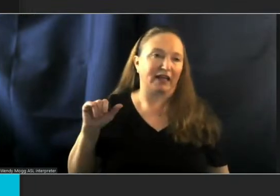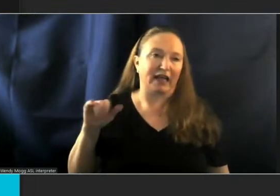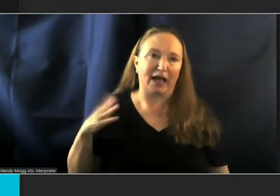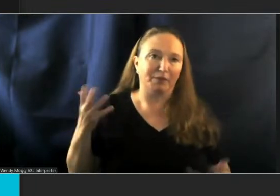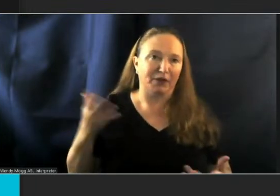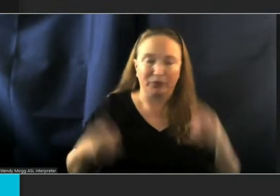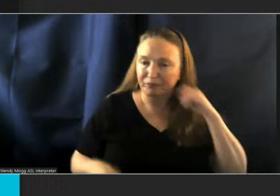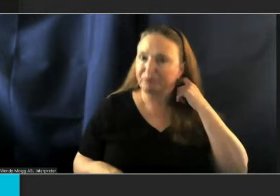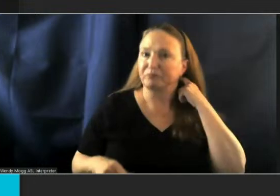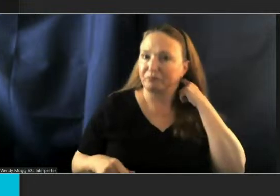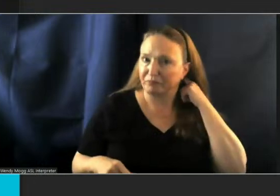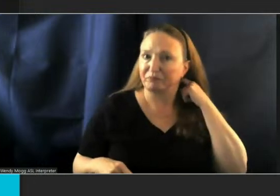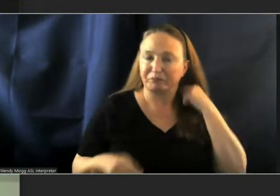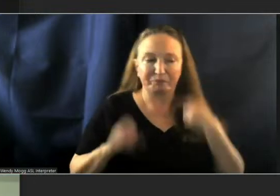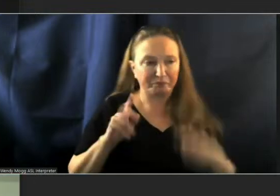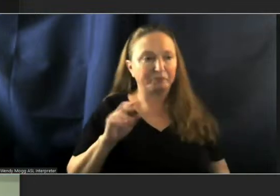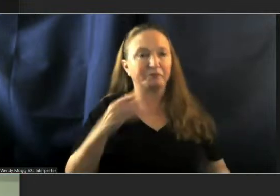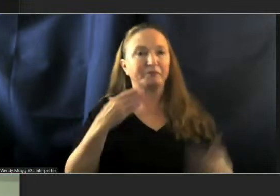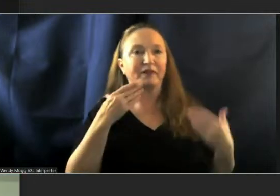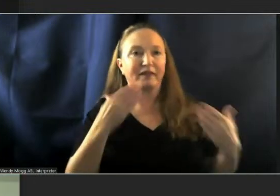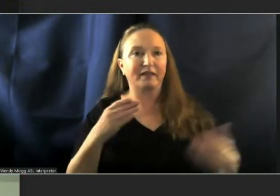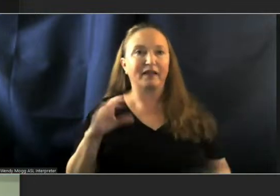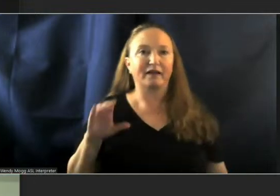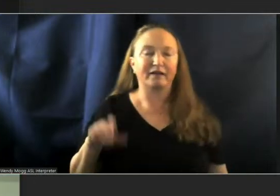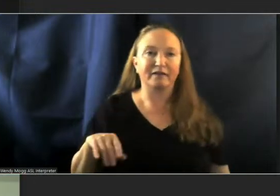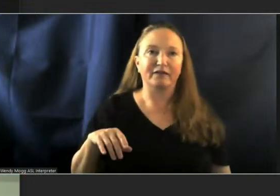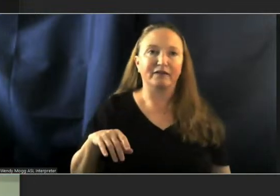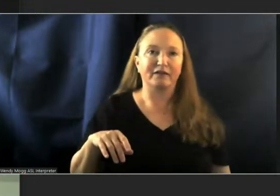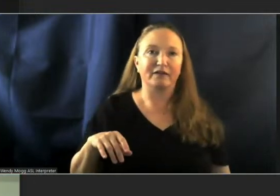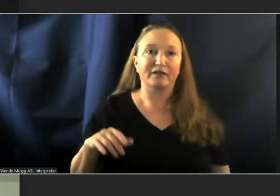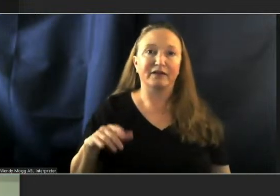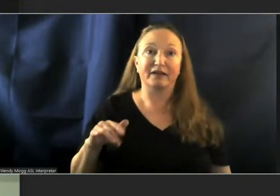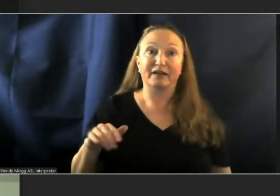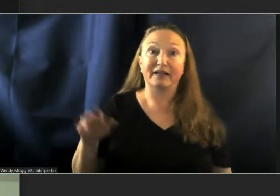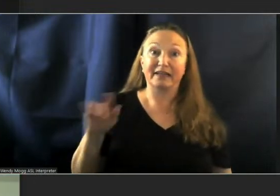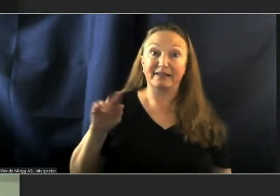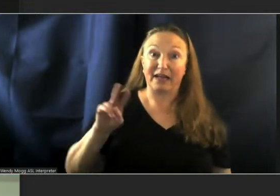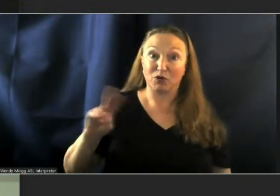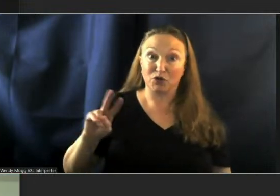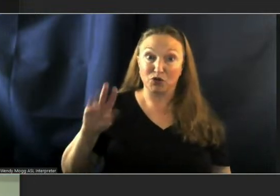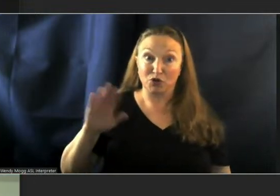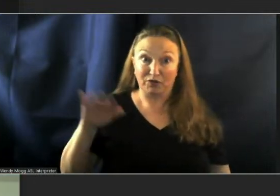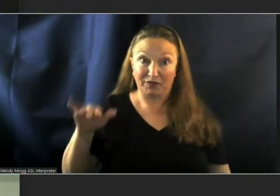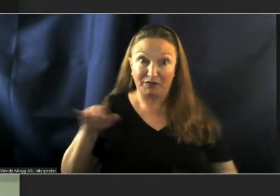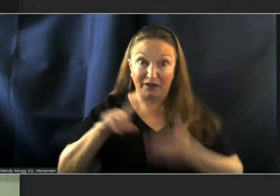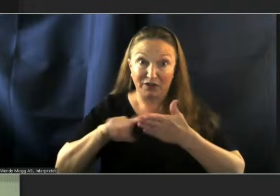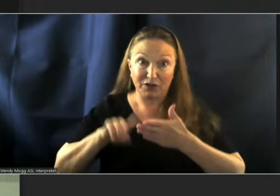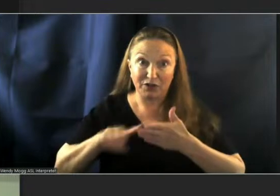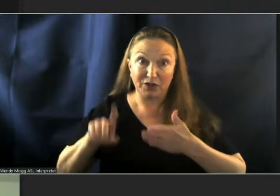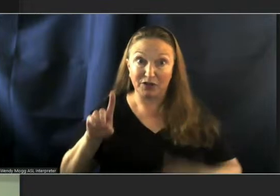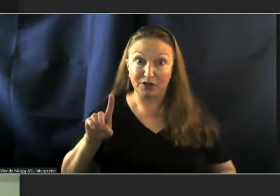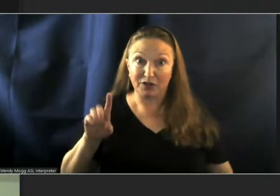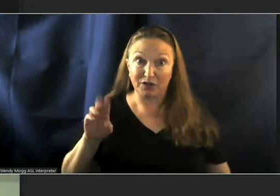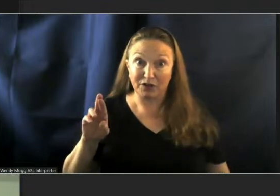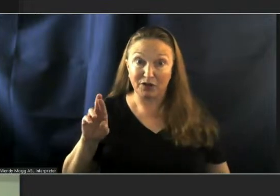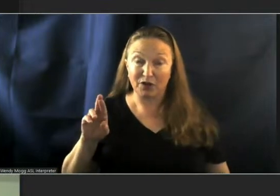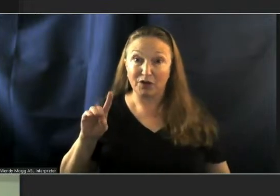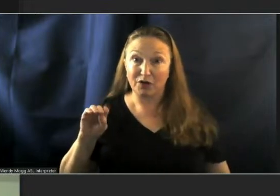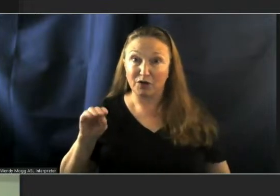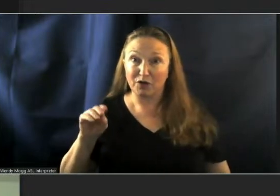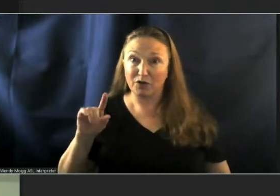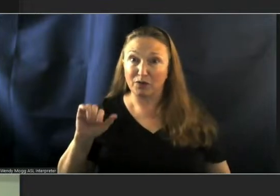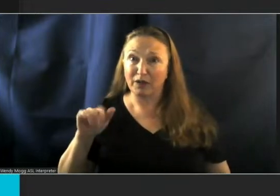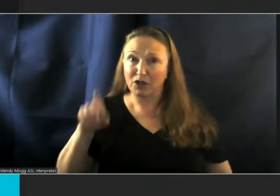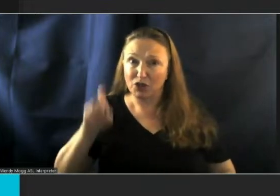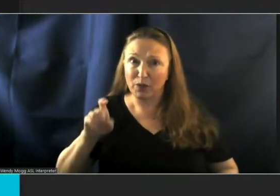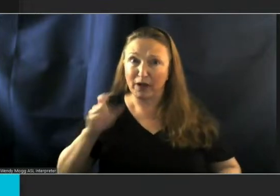Okay. All right, thank you, Colin. And it's 5 minutes to 3 o'clock, so I just want to check in. Dr. Dewin, are you have a hard cutoff at 3 or?